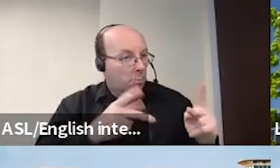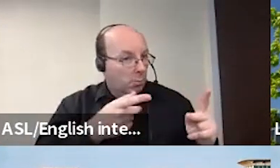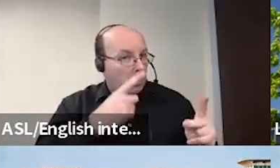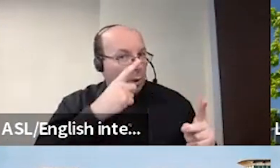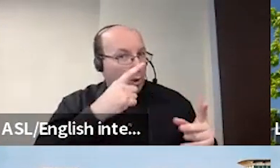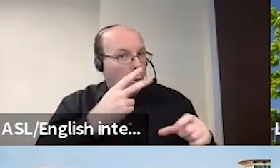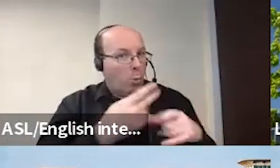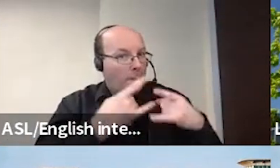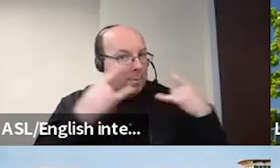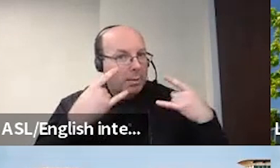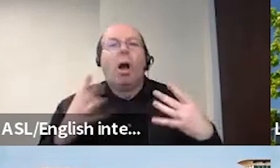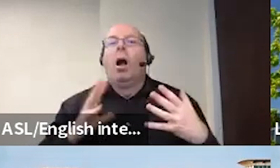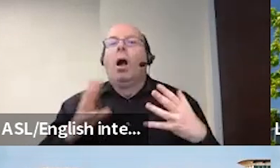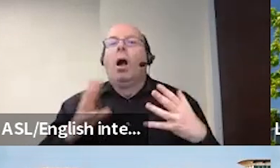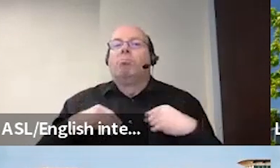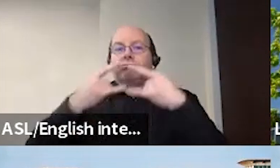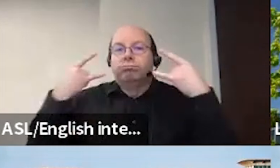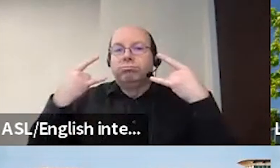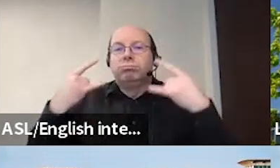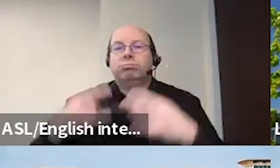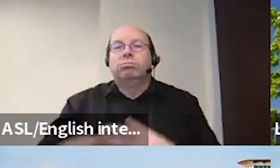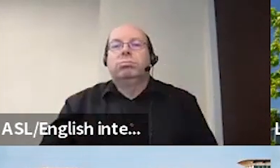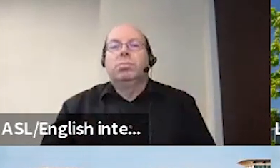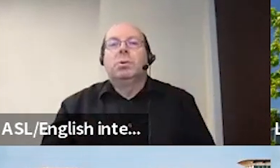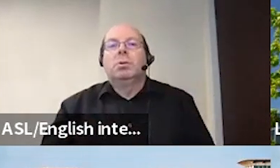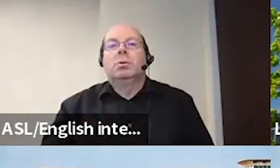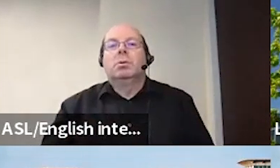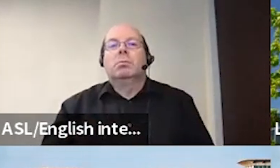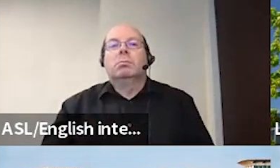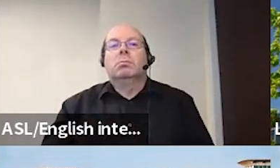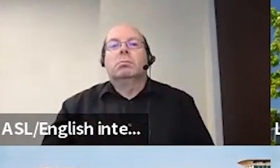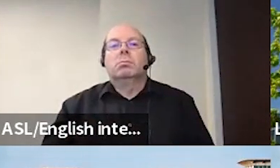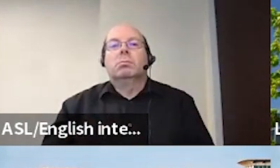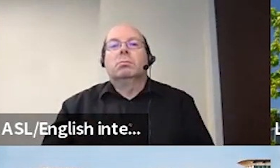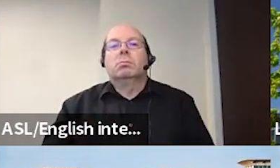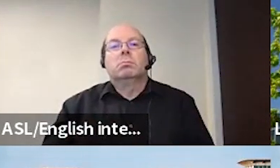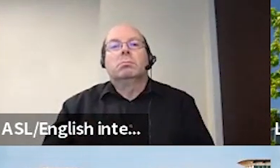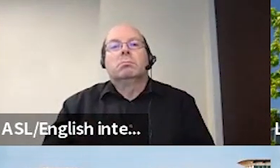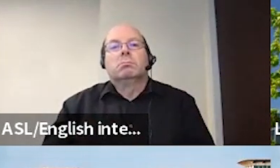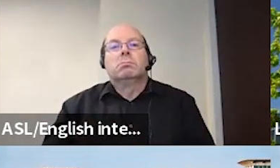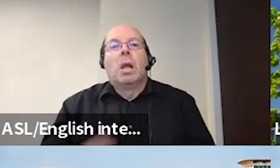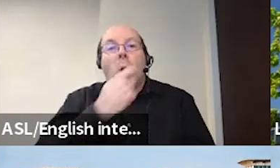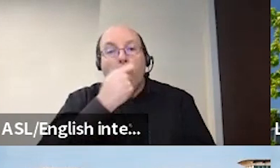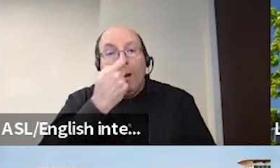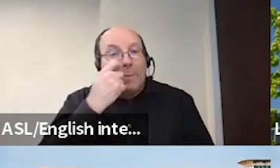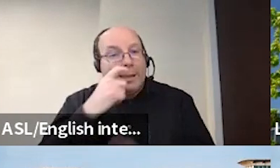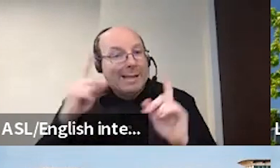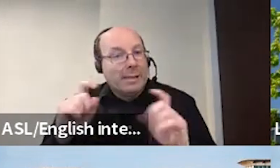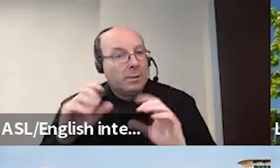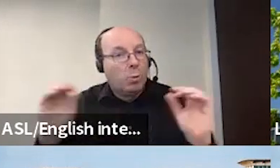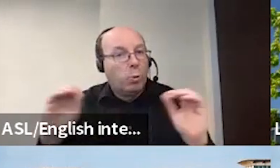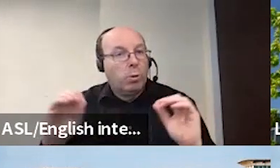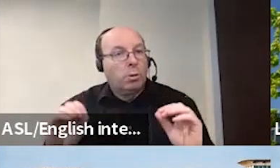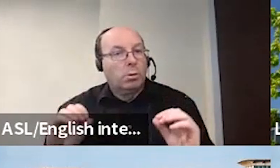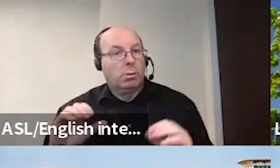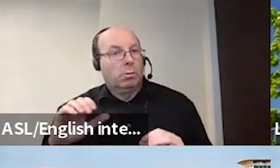So a follow-up question is if there's no rapid testing, how will students be protected from asymptomatic people? The